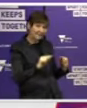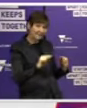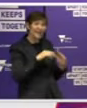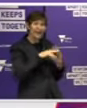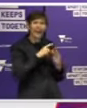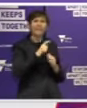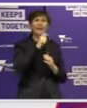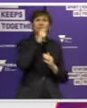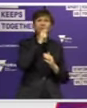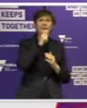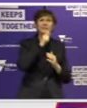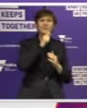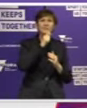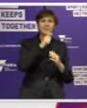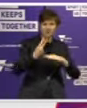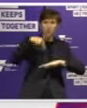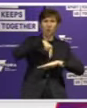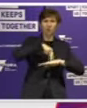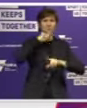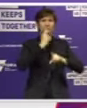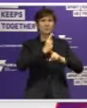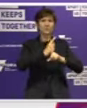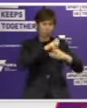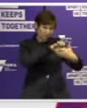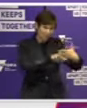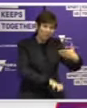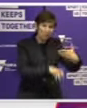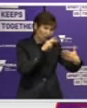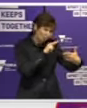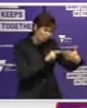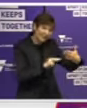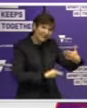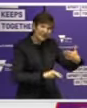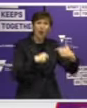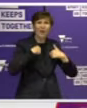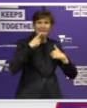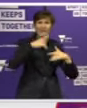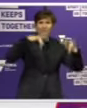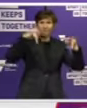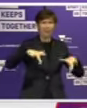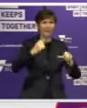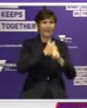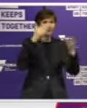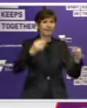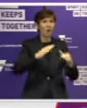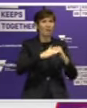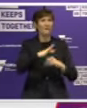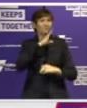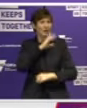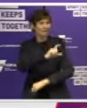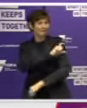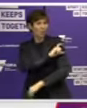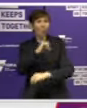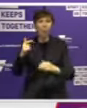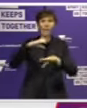The transcript, the video of which is very clear, where I indicated that these matters had not been settled and I would not be able to make announcements as to